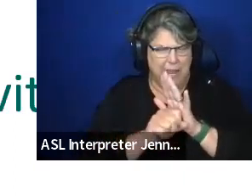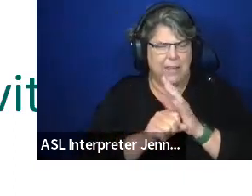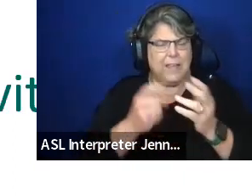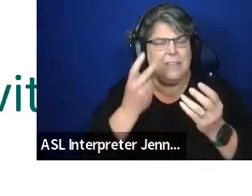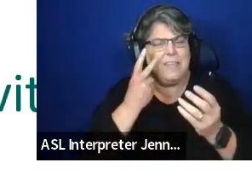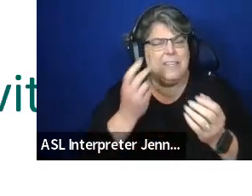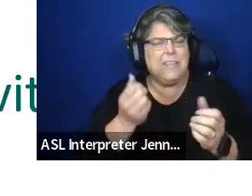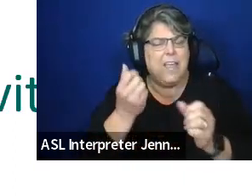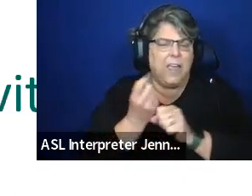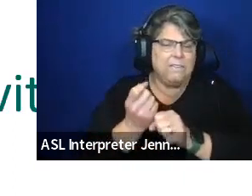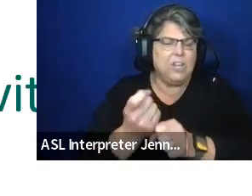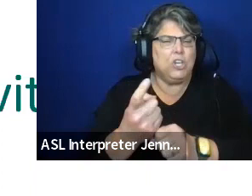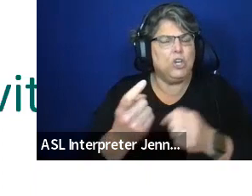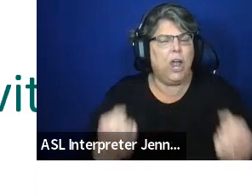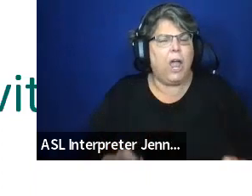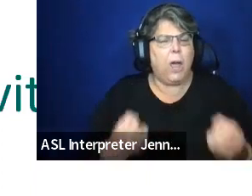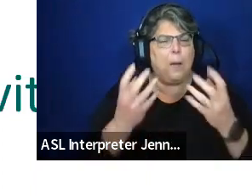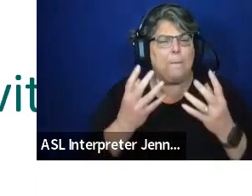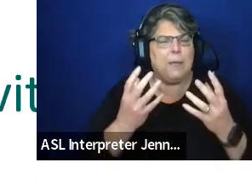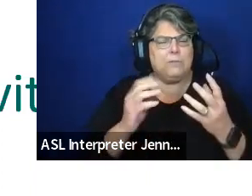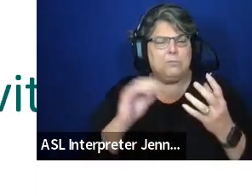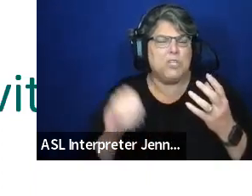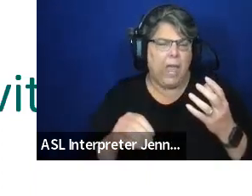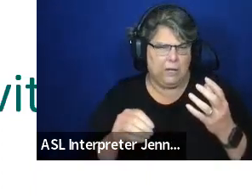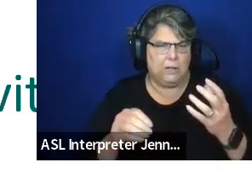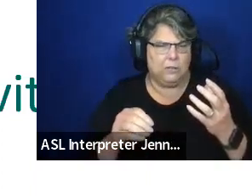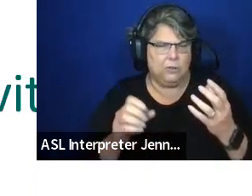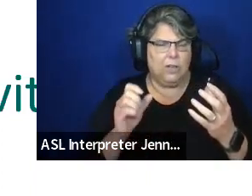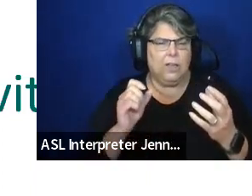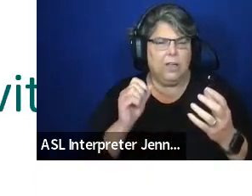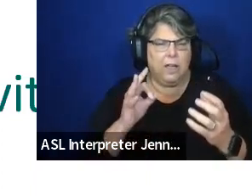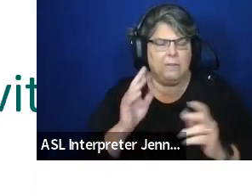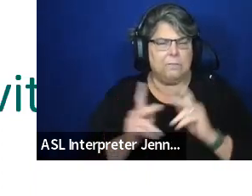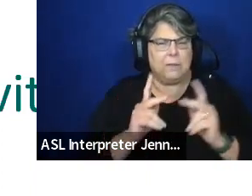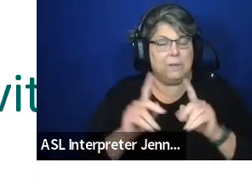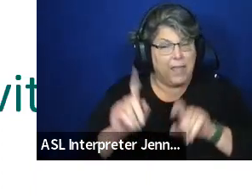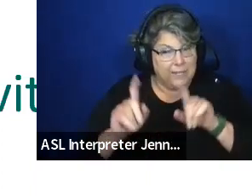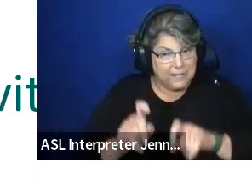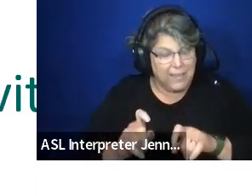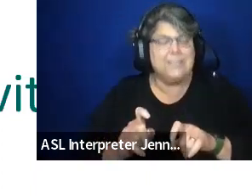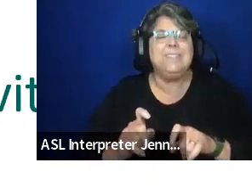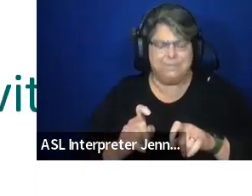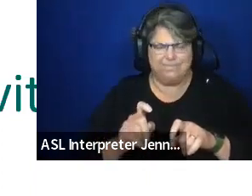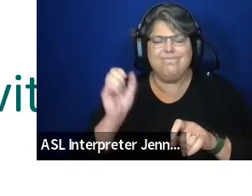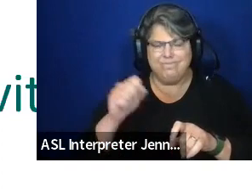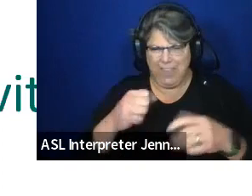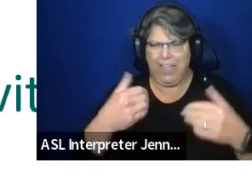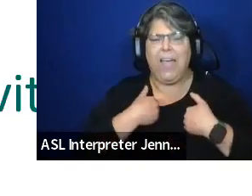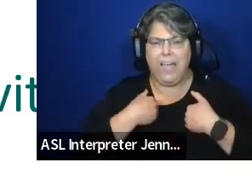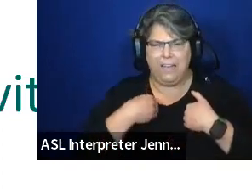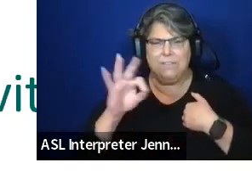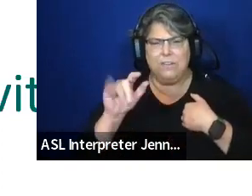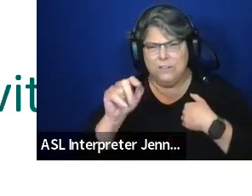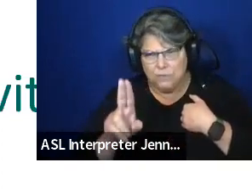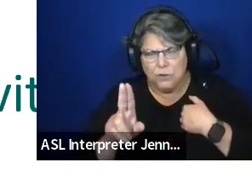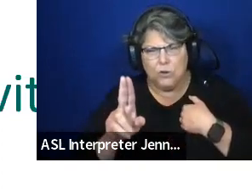each year the percentage of specimens that test positive for influenza and during different weeks throughout the